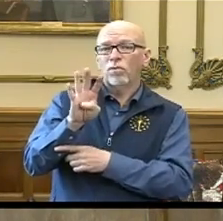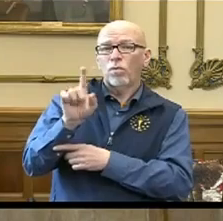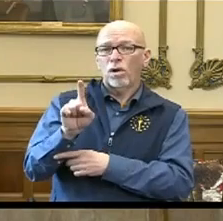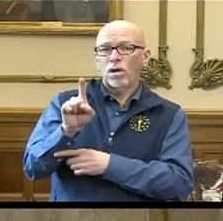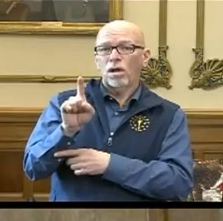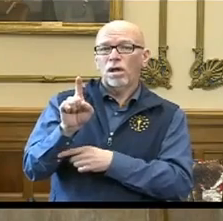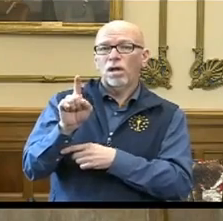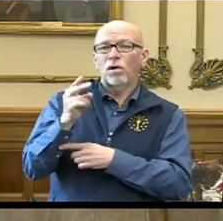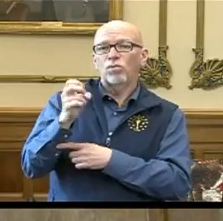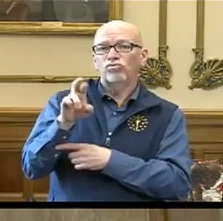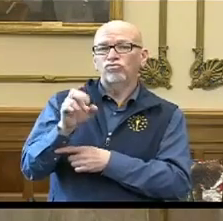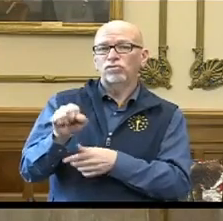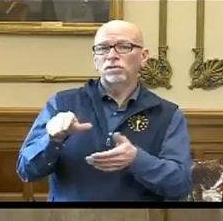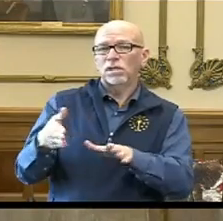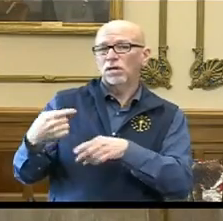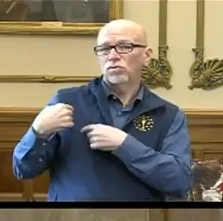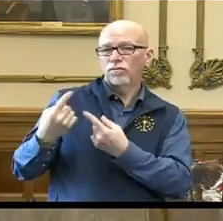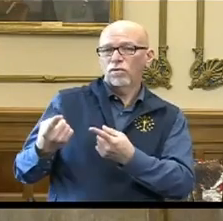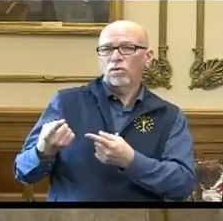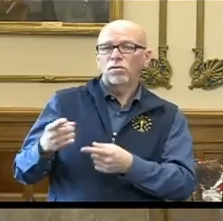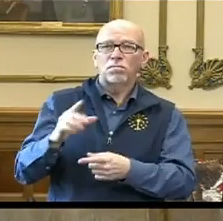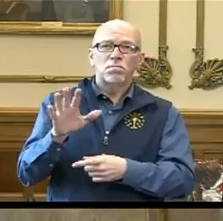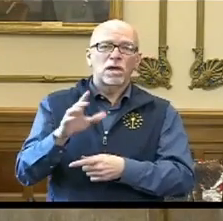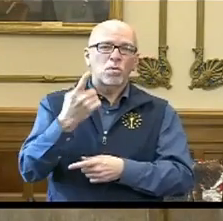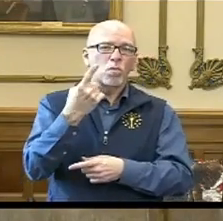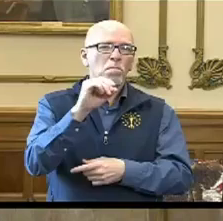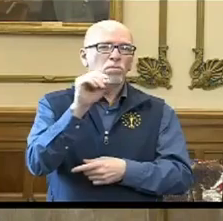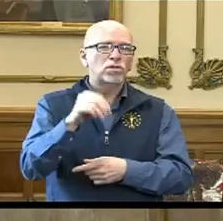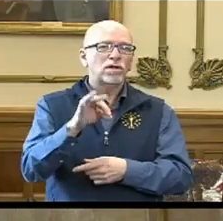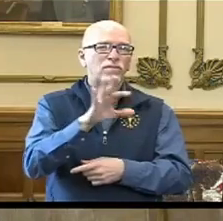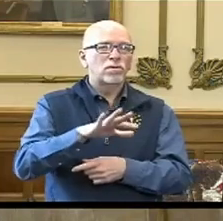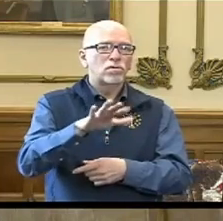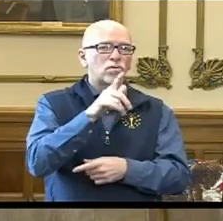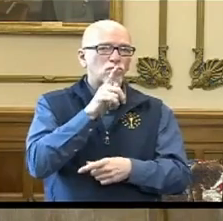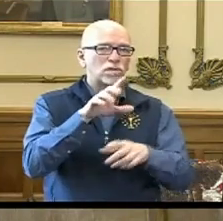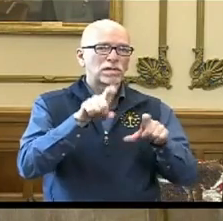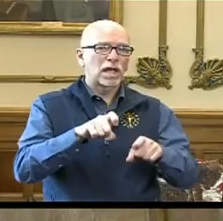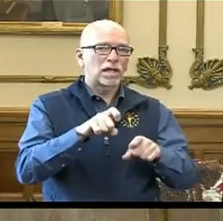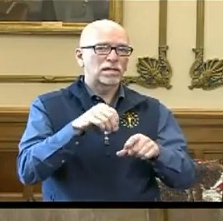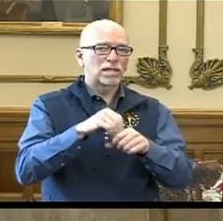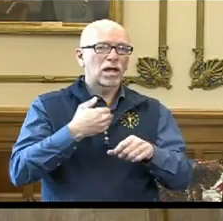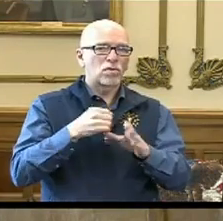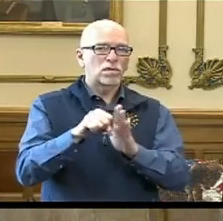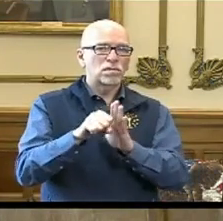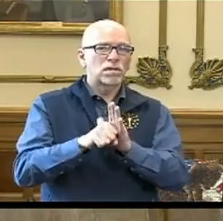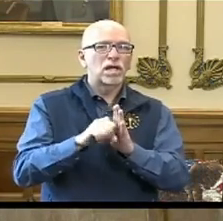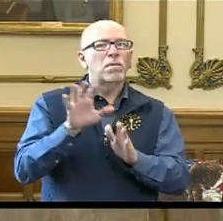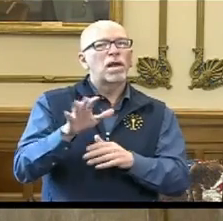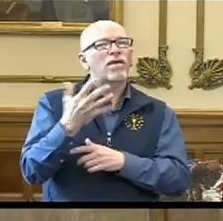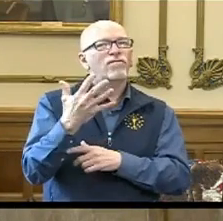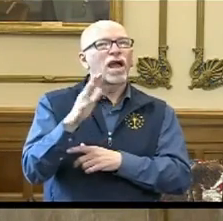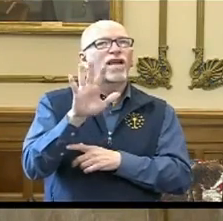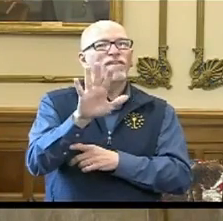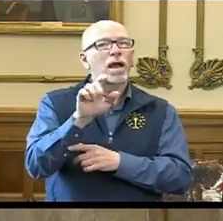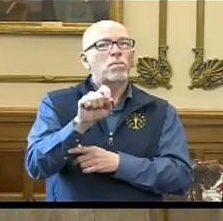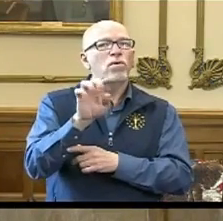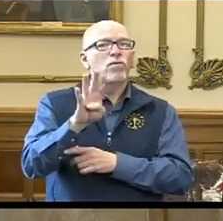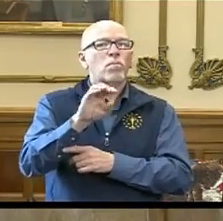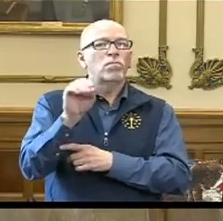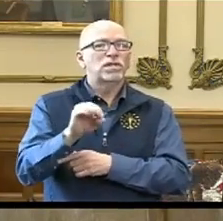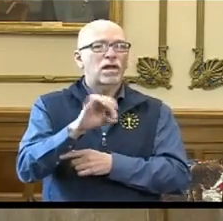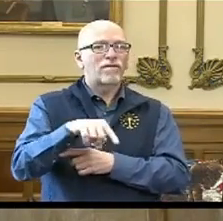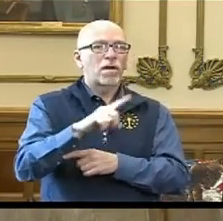741 Hoosiers have died to date, which is about 1% of all the individuals who have been tested in our state and about 5.4% of